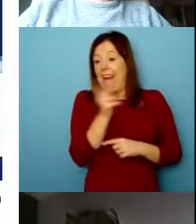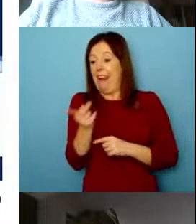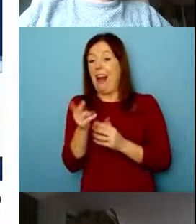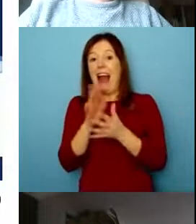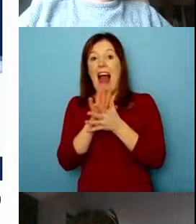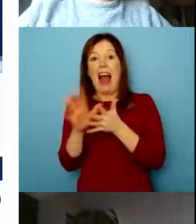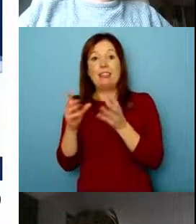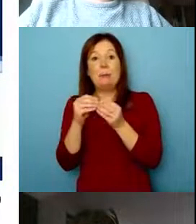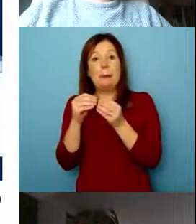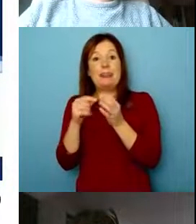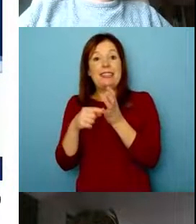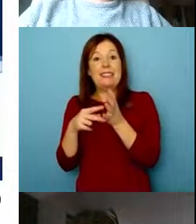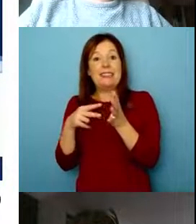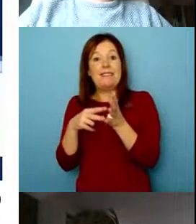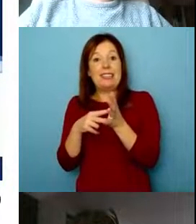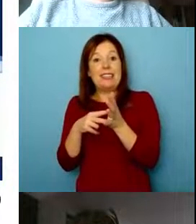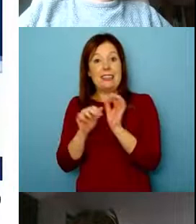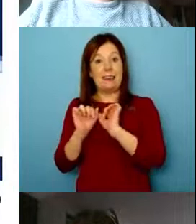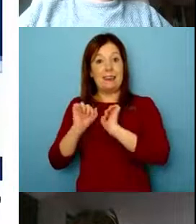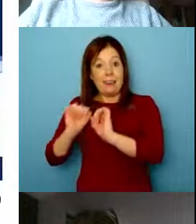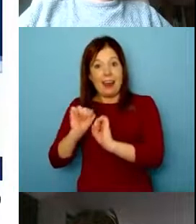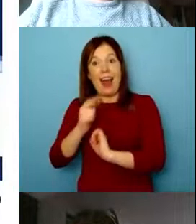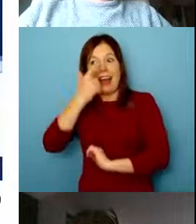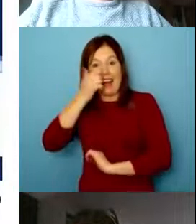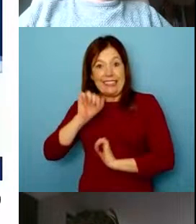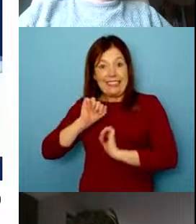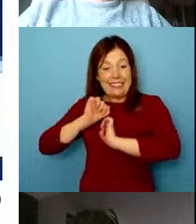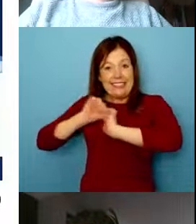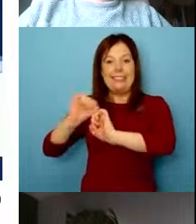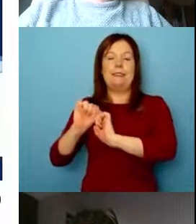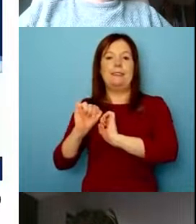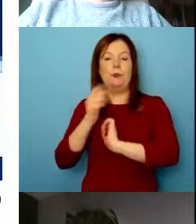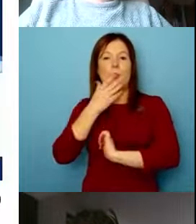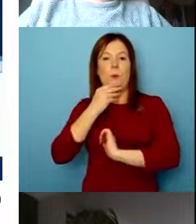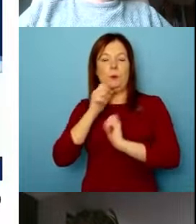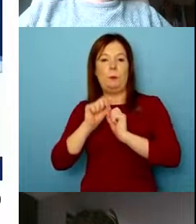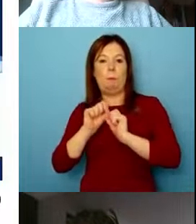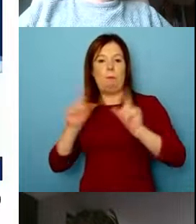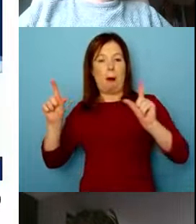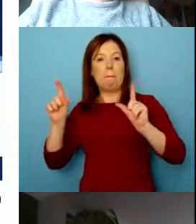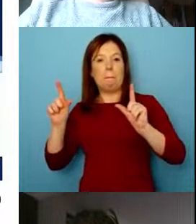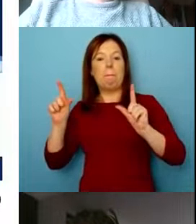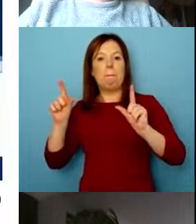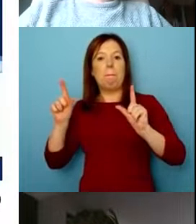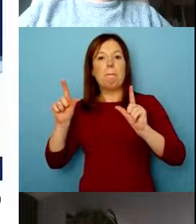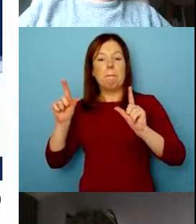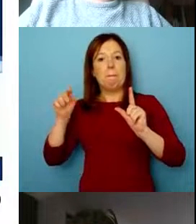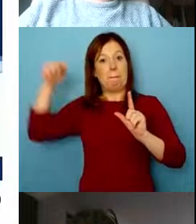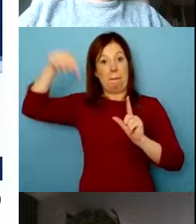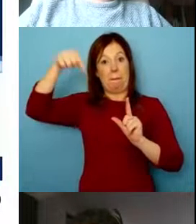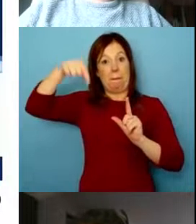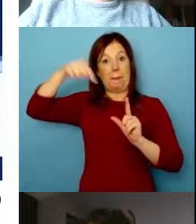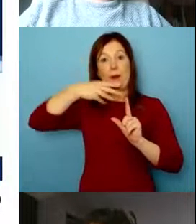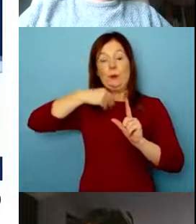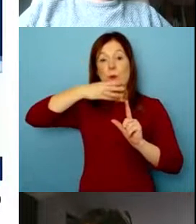TV application to enable a more specific and tailored way of solving the